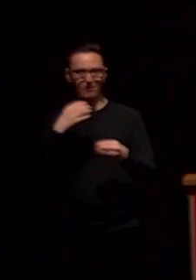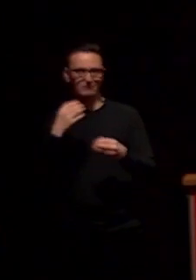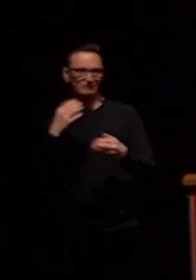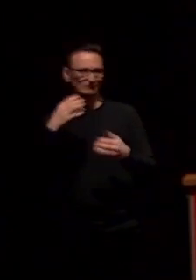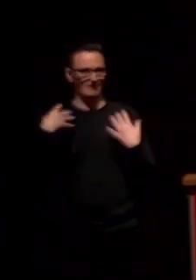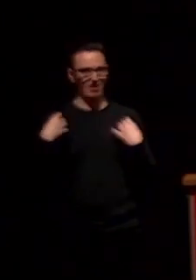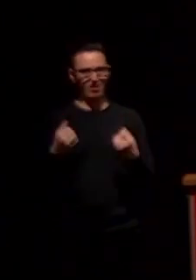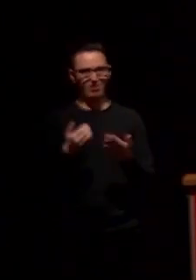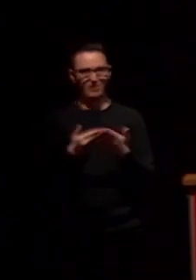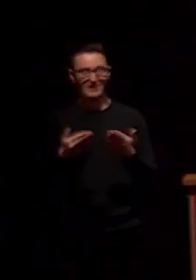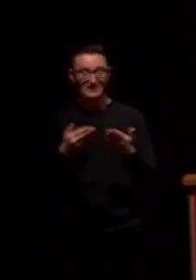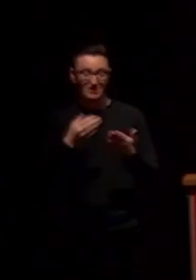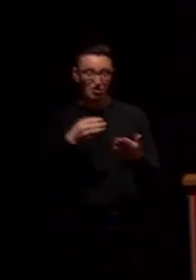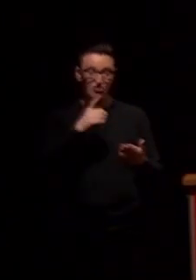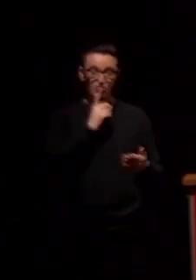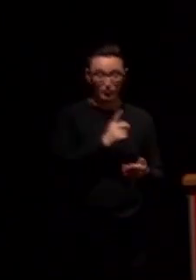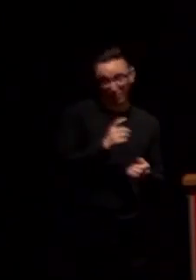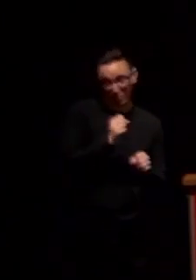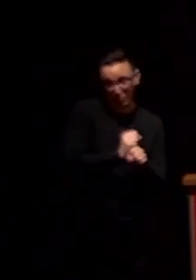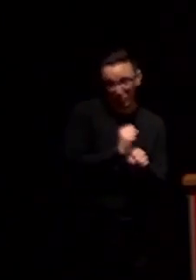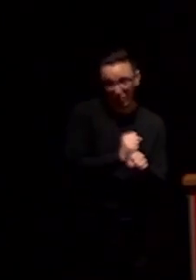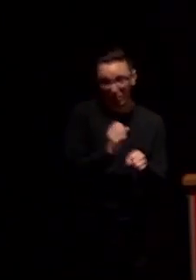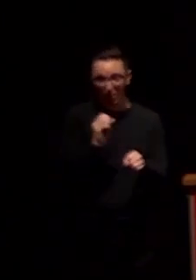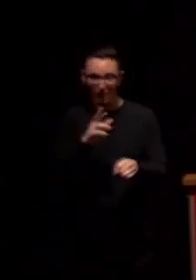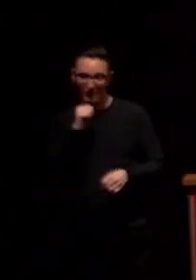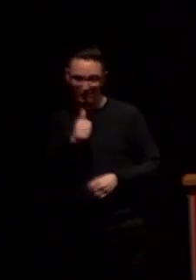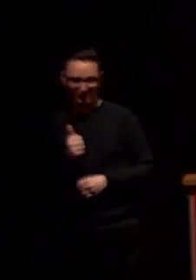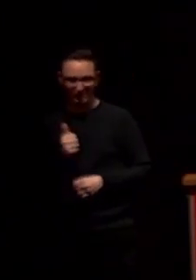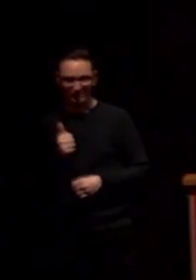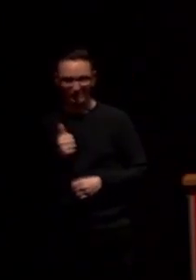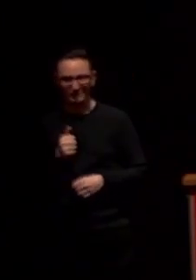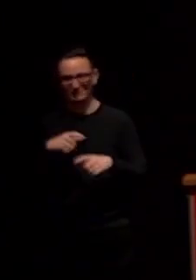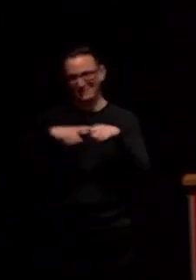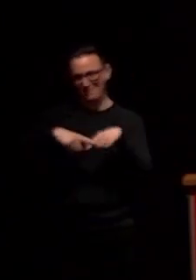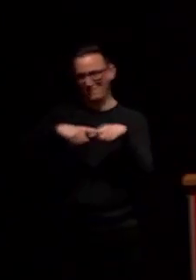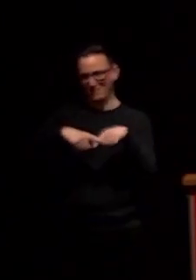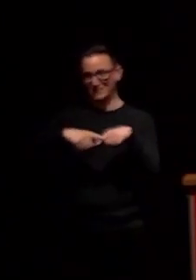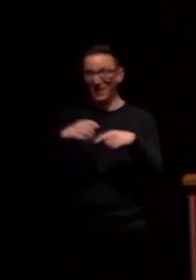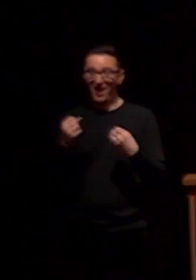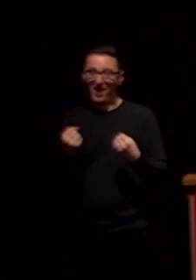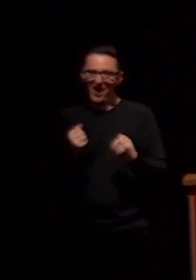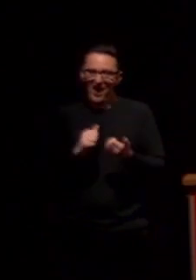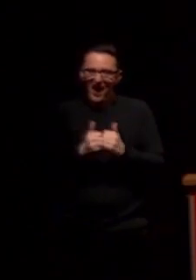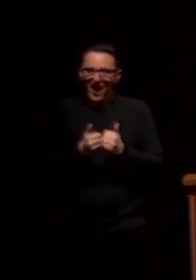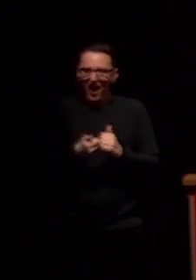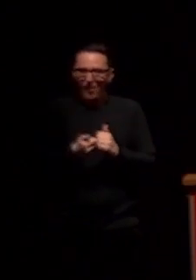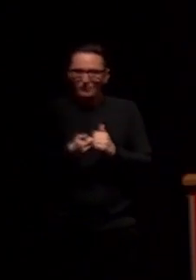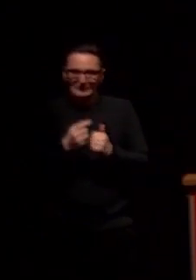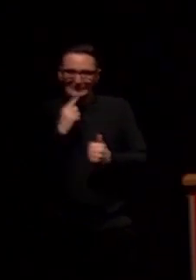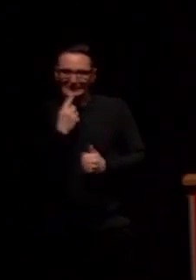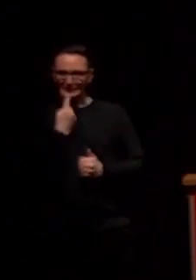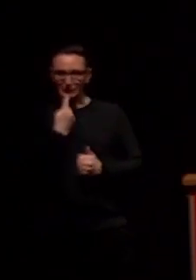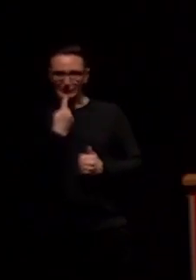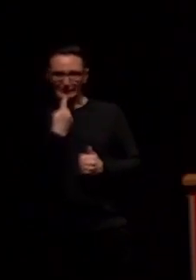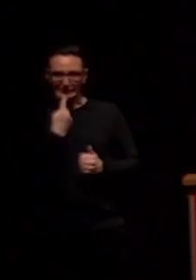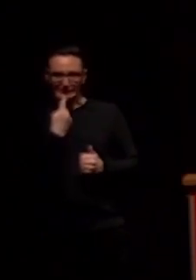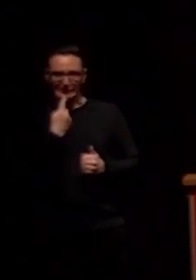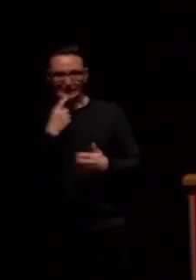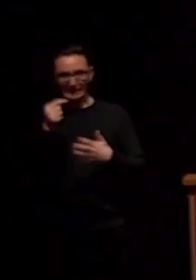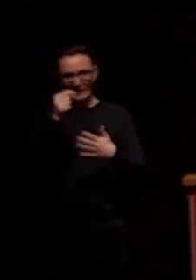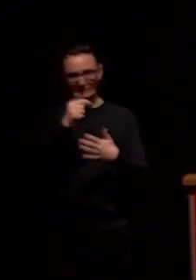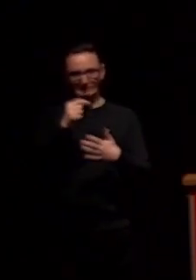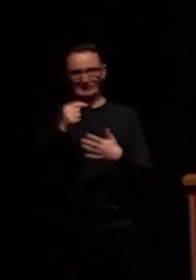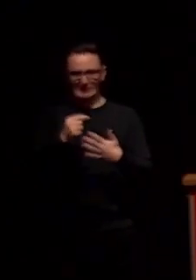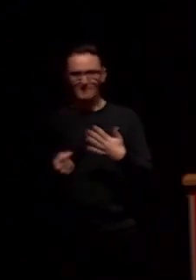different apps, whether they really work or not, and I think it kind of depends. I think it depends on how serious the symptoms are for someone, mm-hmm. whether that's going to